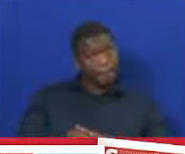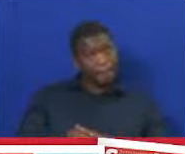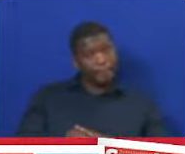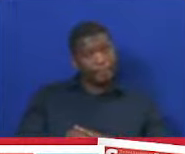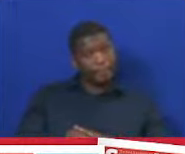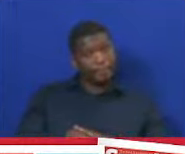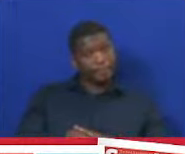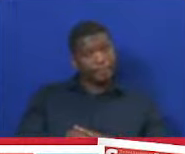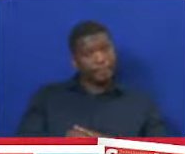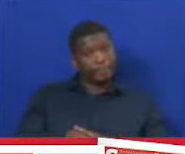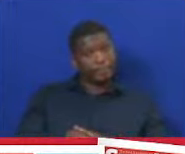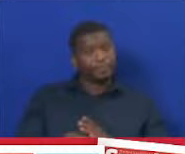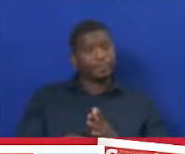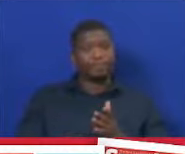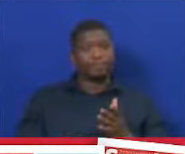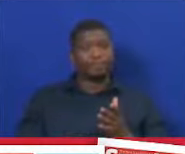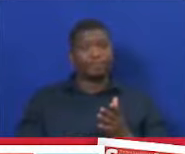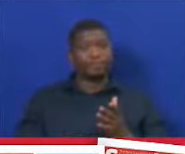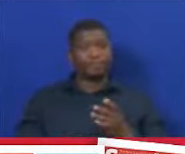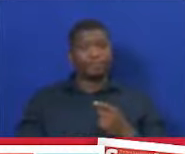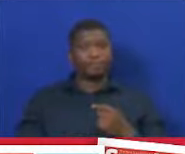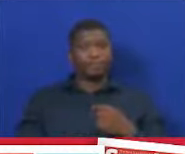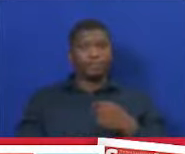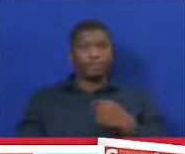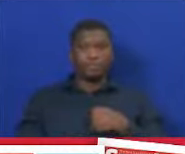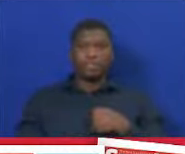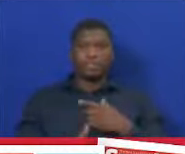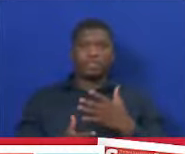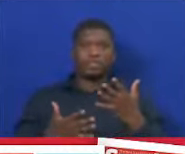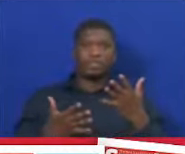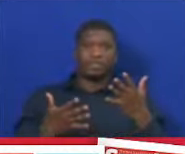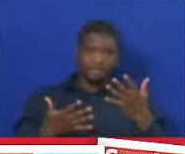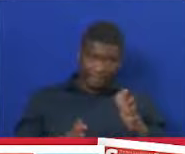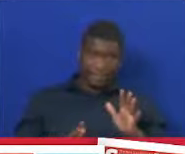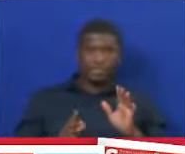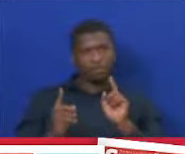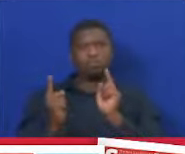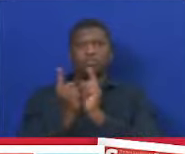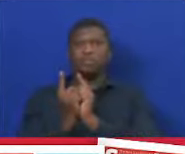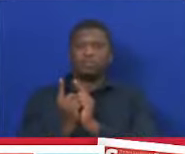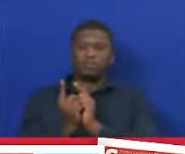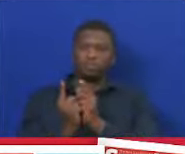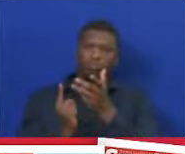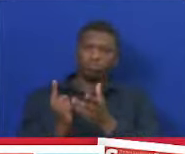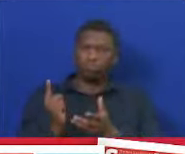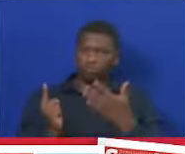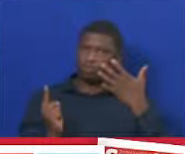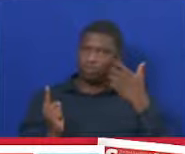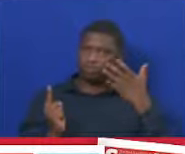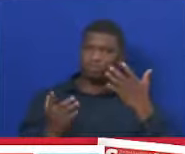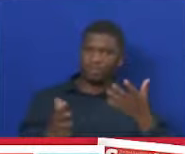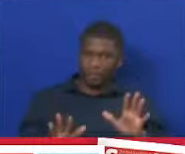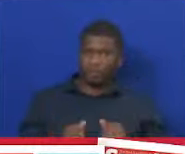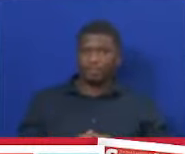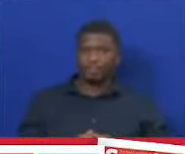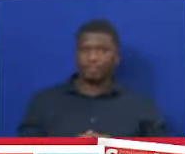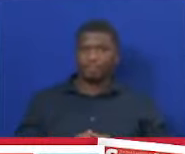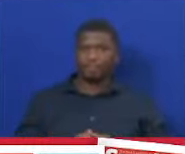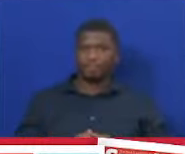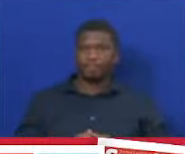I haven't encountered Mr. Madlanga as yet. Mr. Madlanga was only